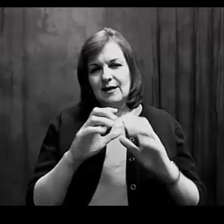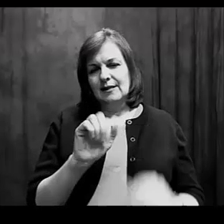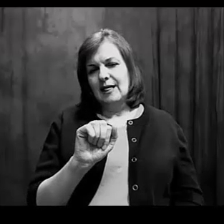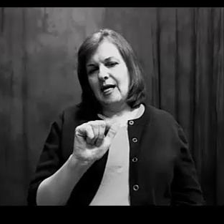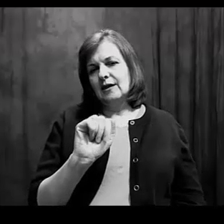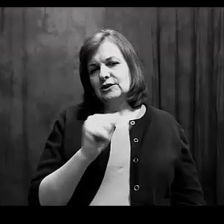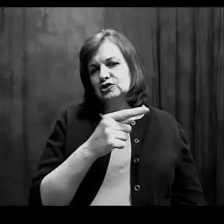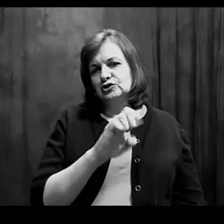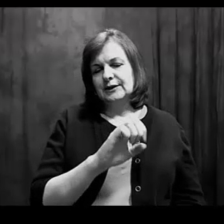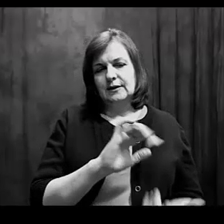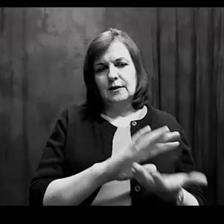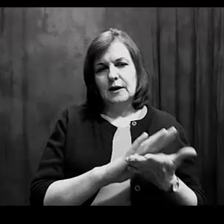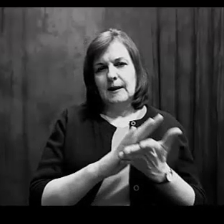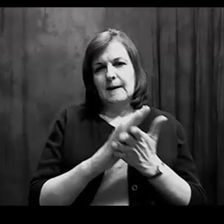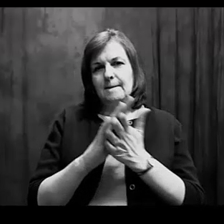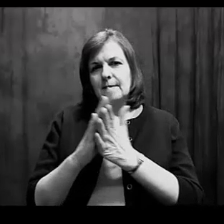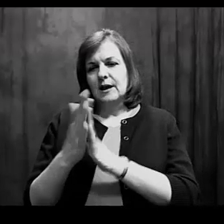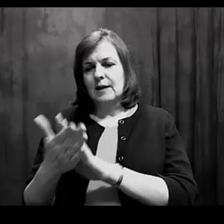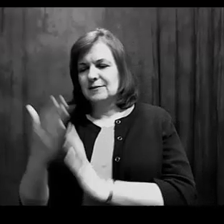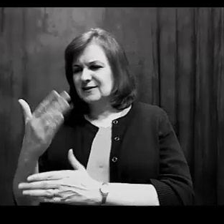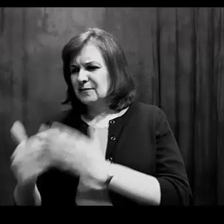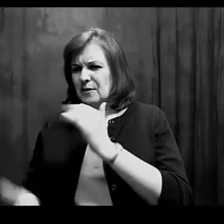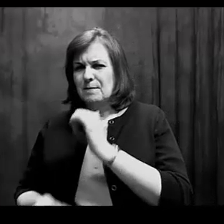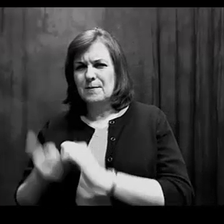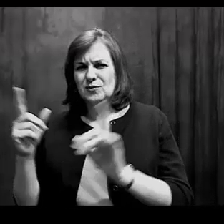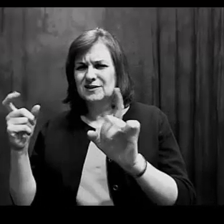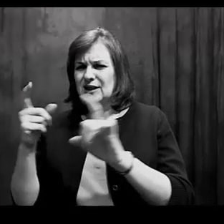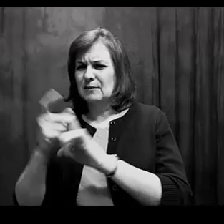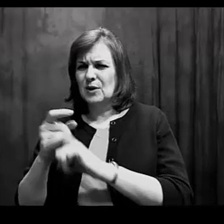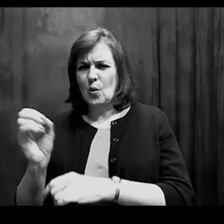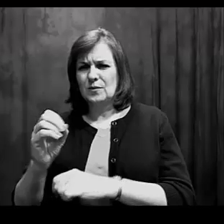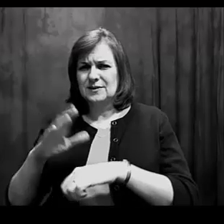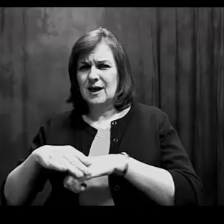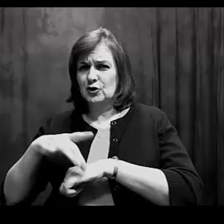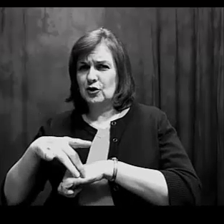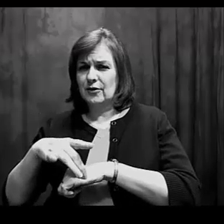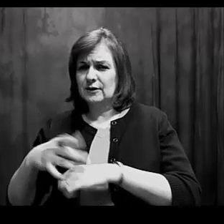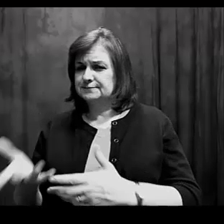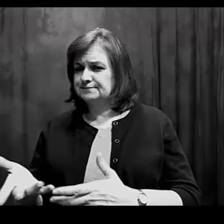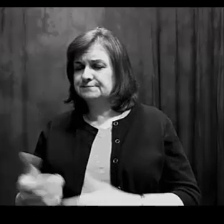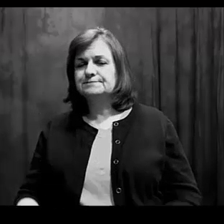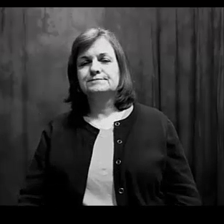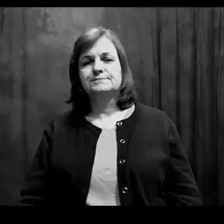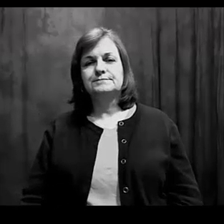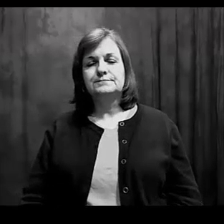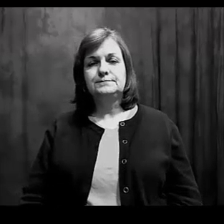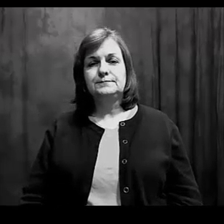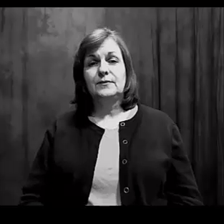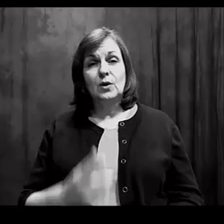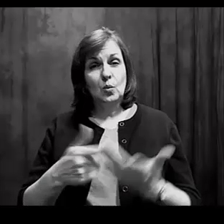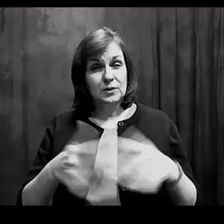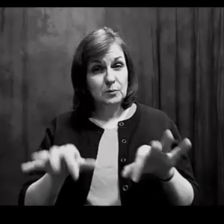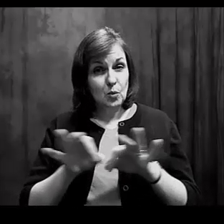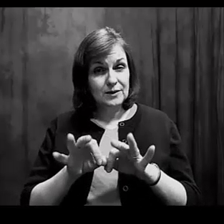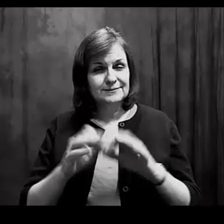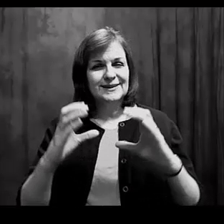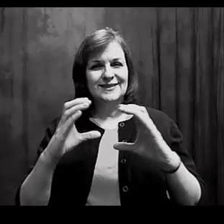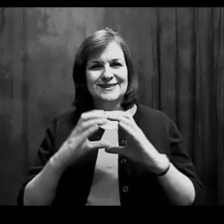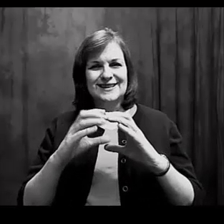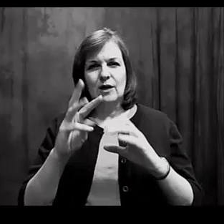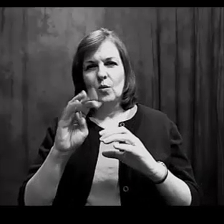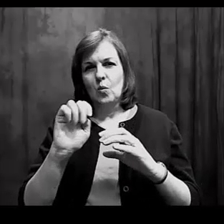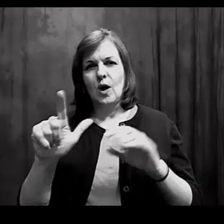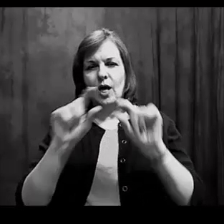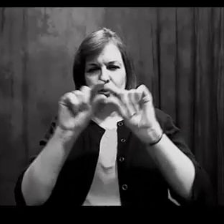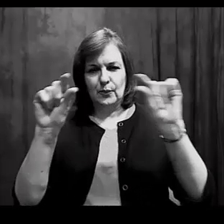out in water as single-celled algae and have now developed into some of the most complex organisms on the planet?